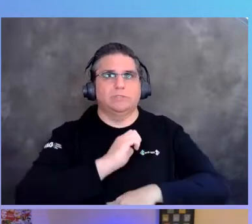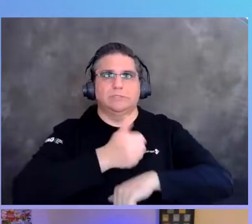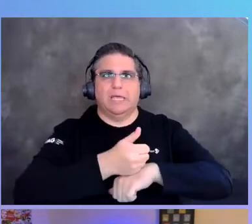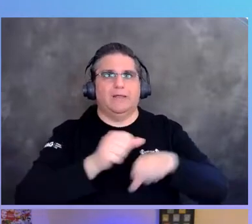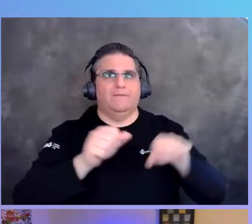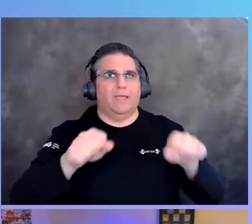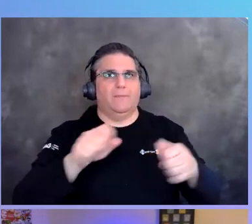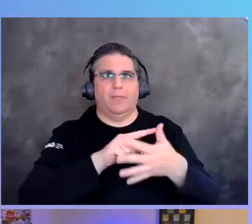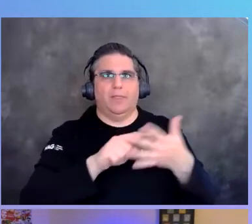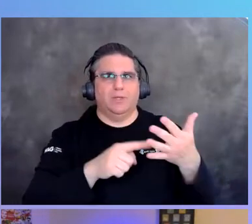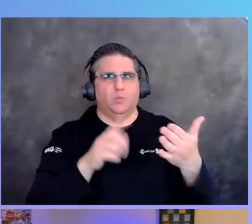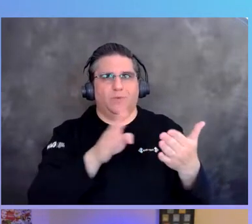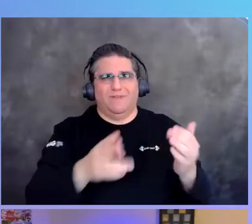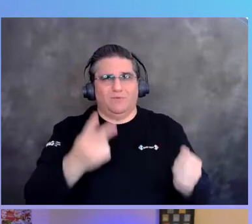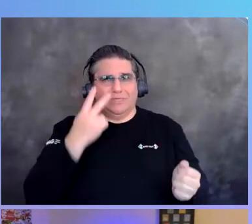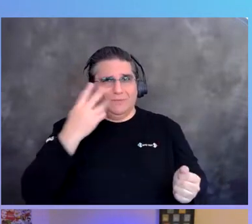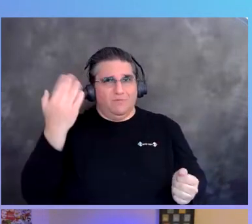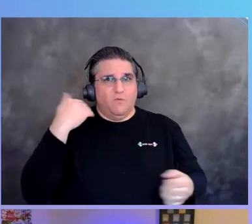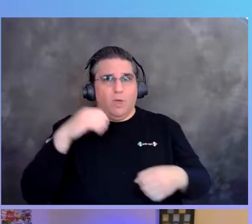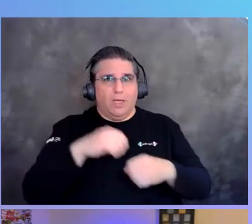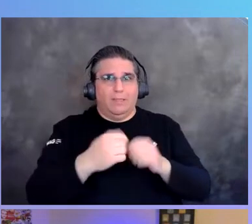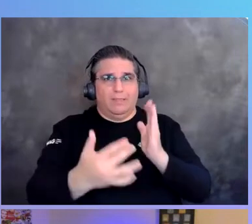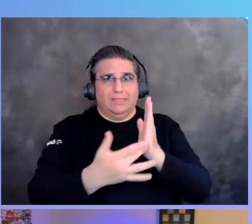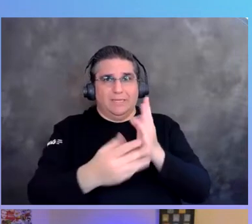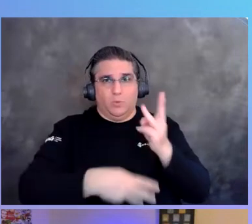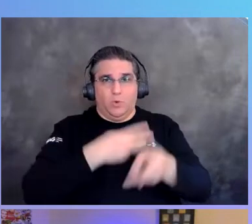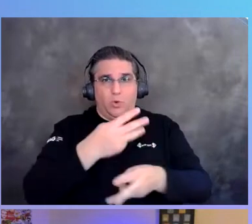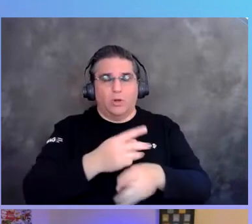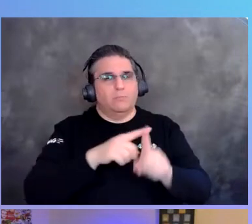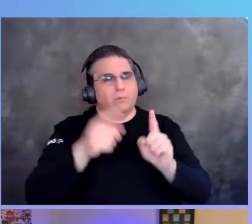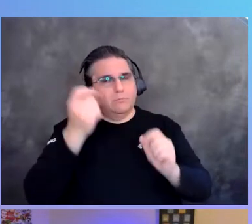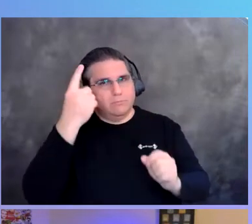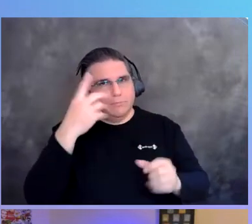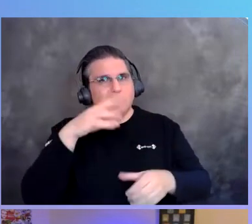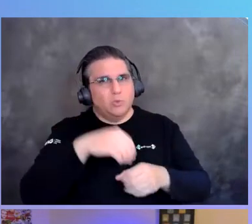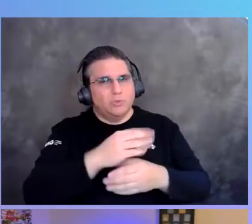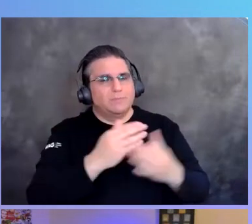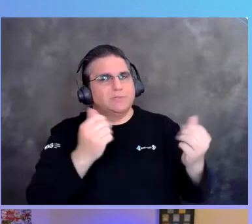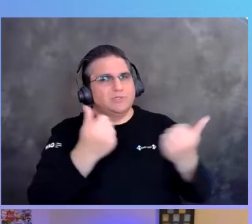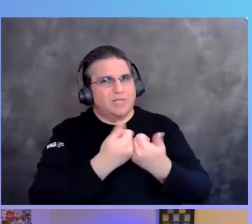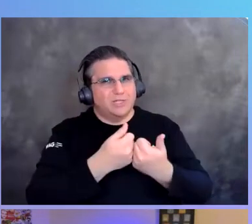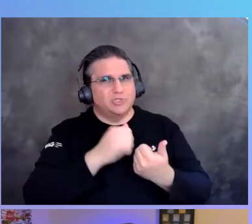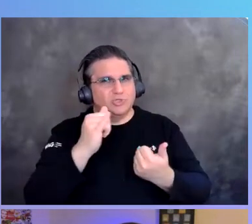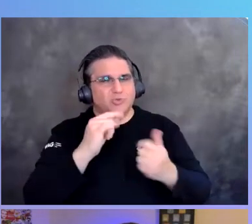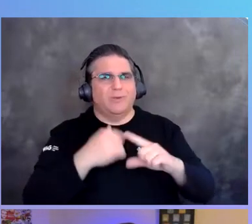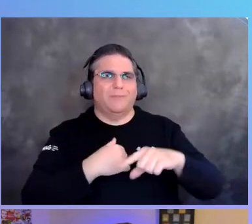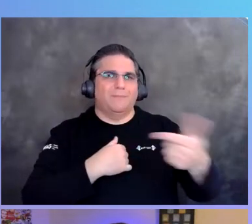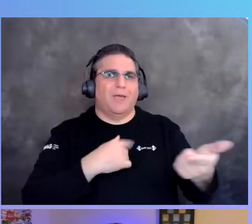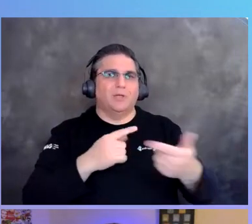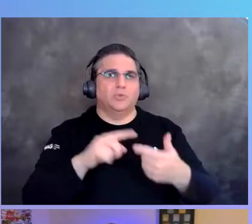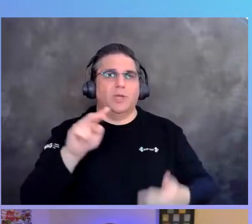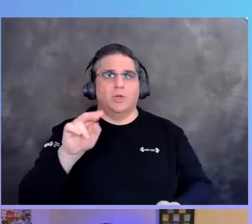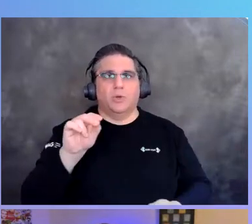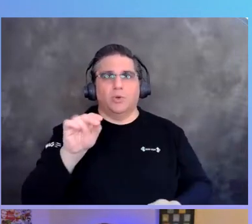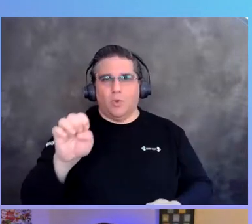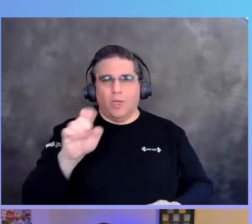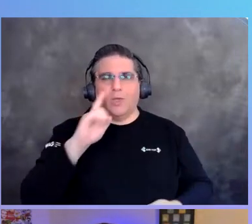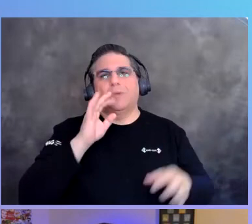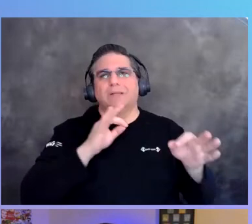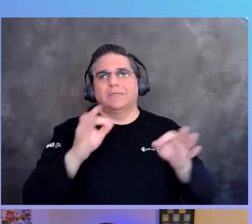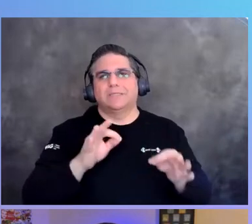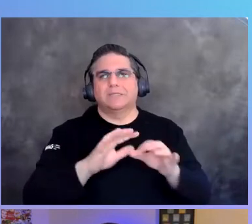before in tech. However, these capabilities aren't without their challenges. So I'm going to pass it back to Noe to discuss the challenges